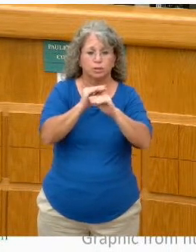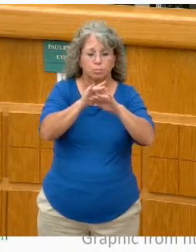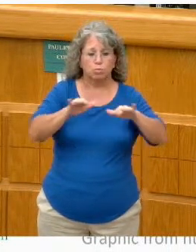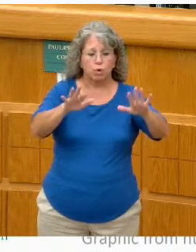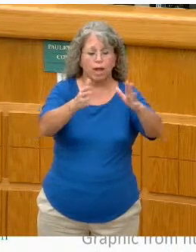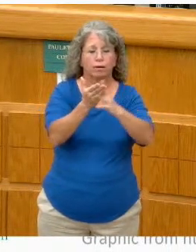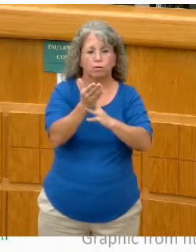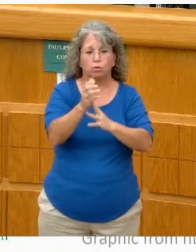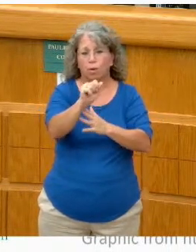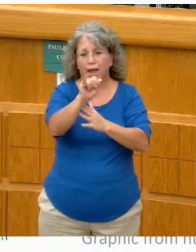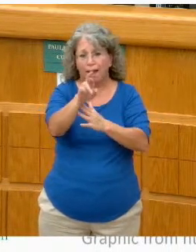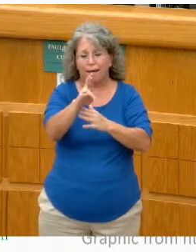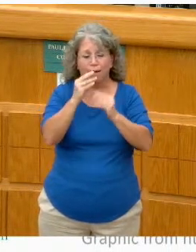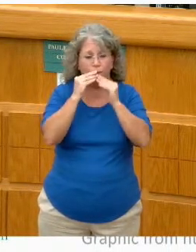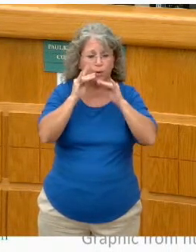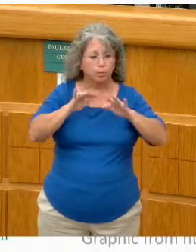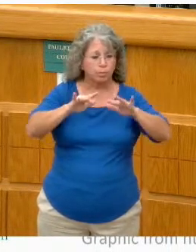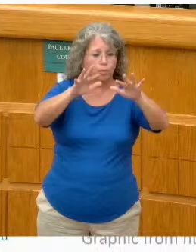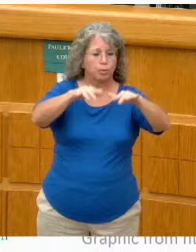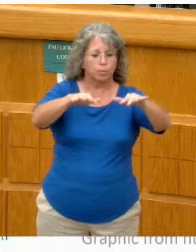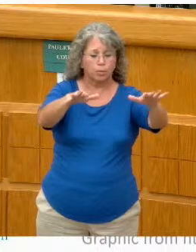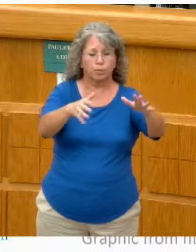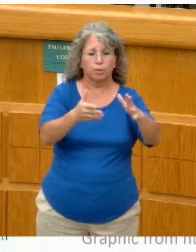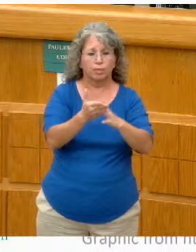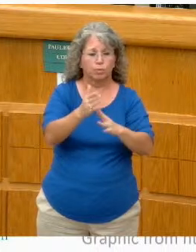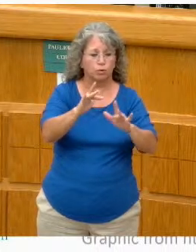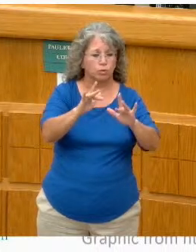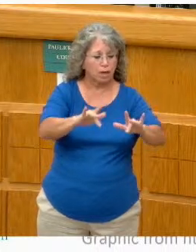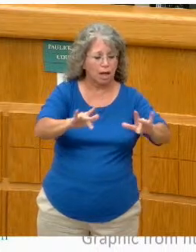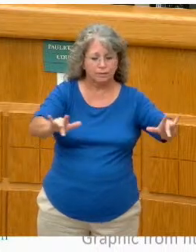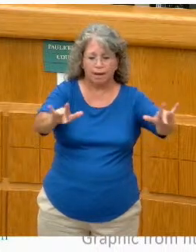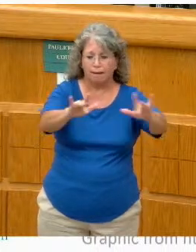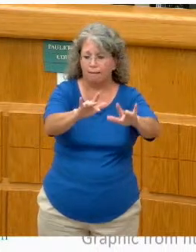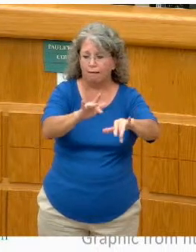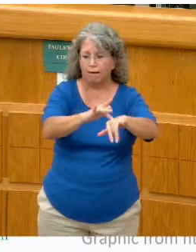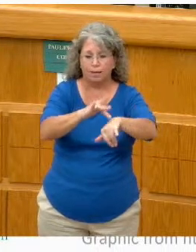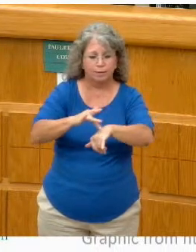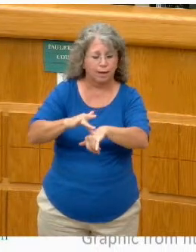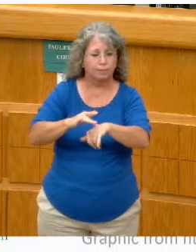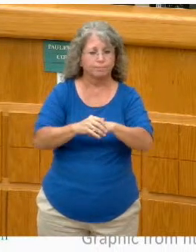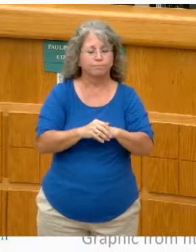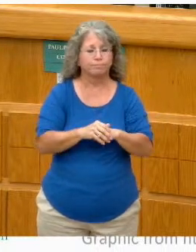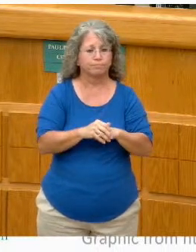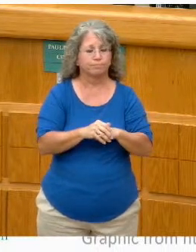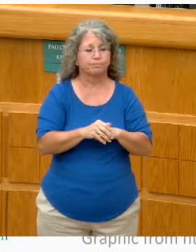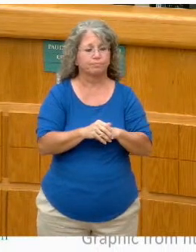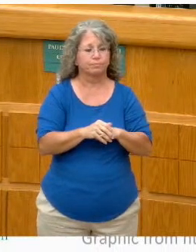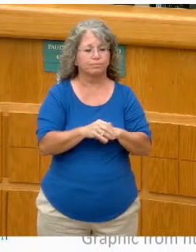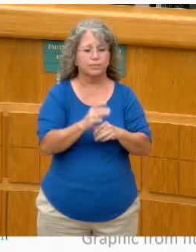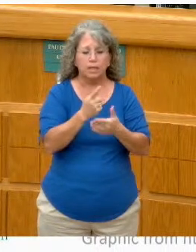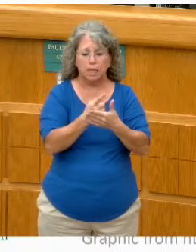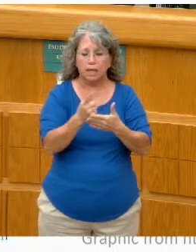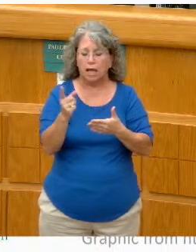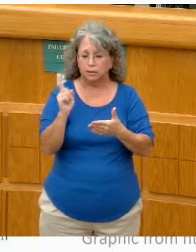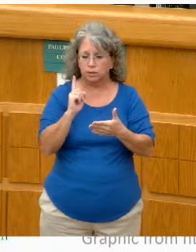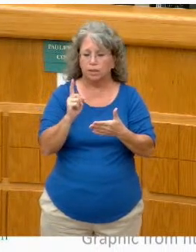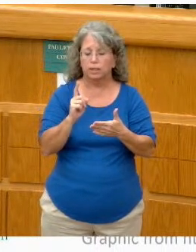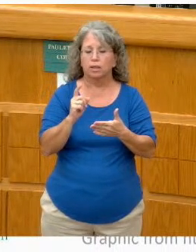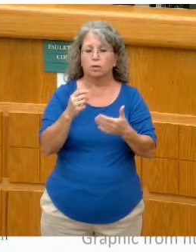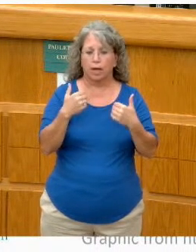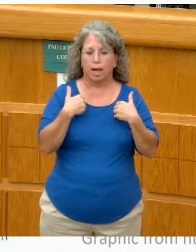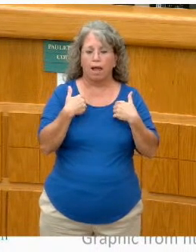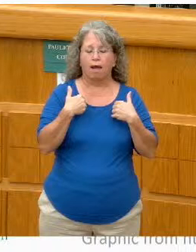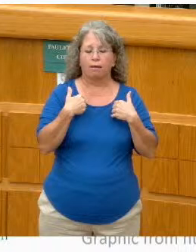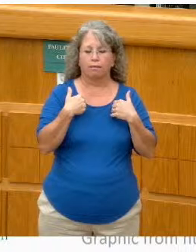contact. And I'll reiterate that last week there was a new peer-reviewed published study that indicated